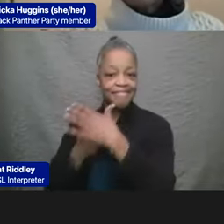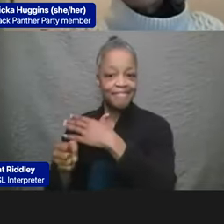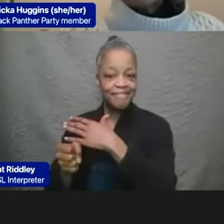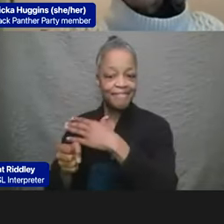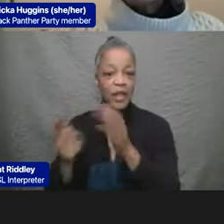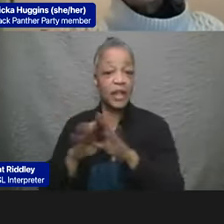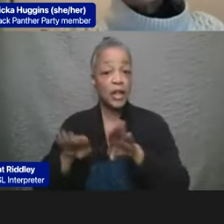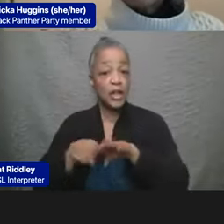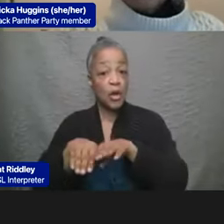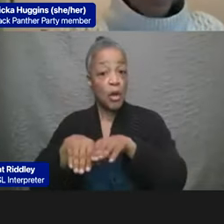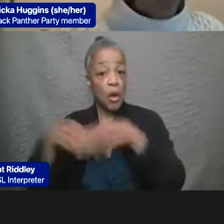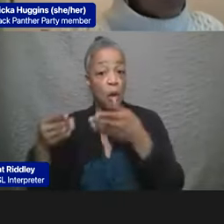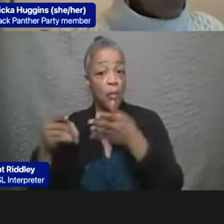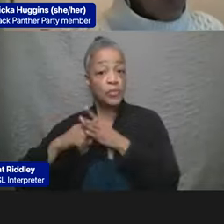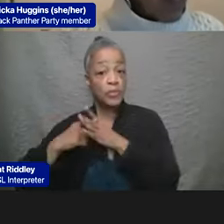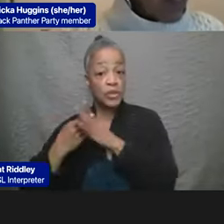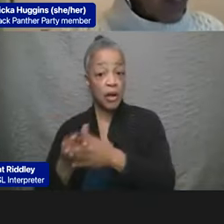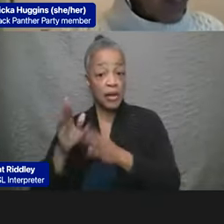by saying,